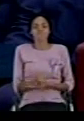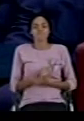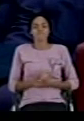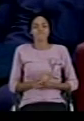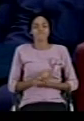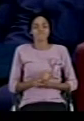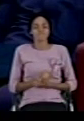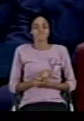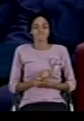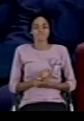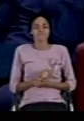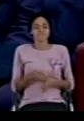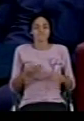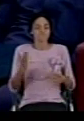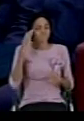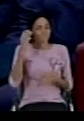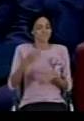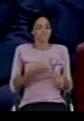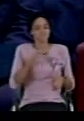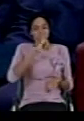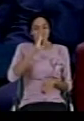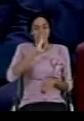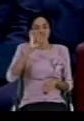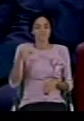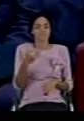from Ijeoma Mba.